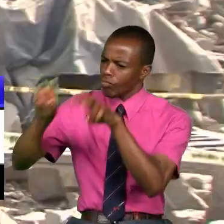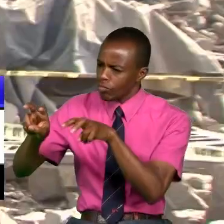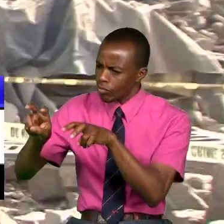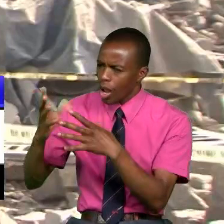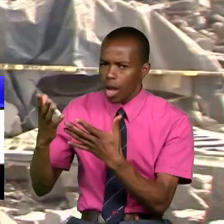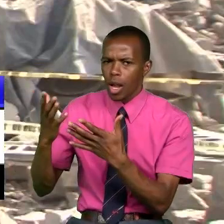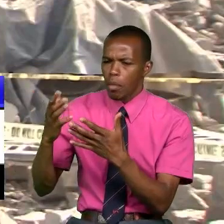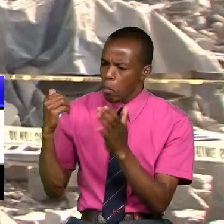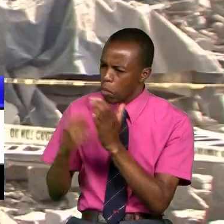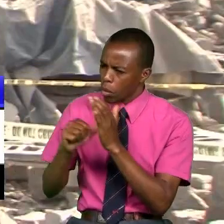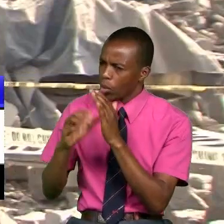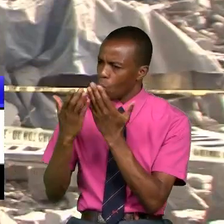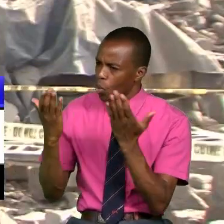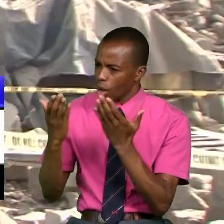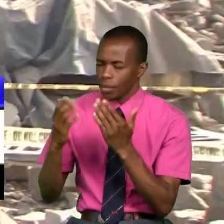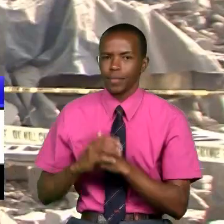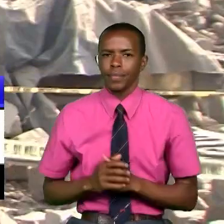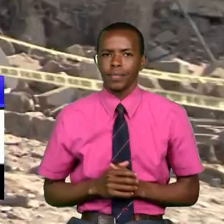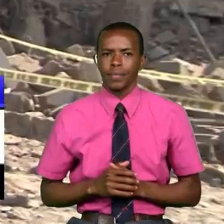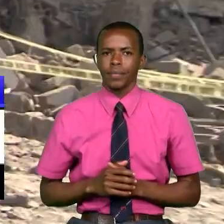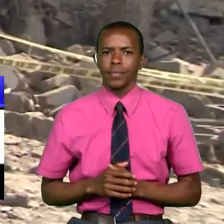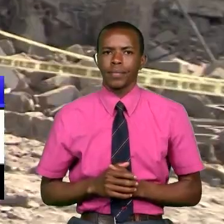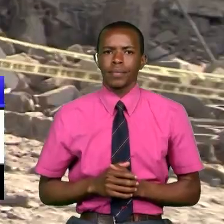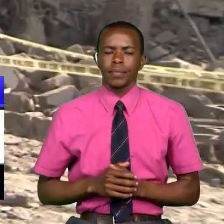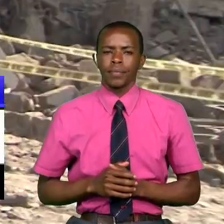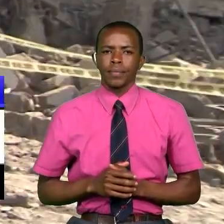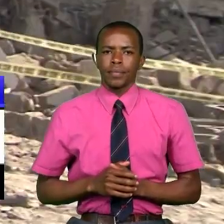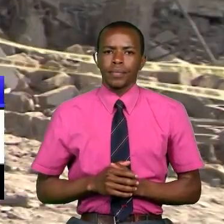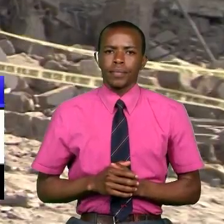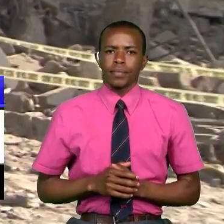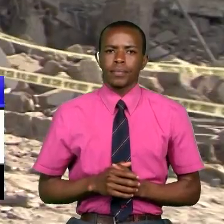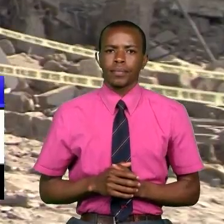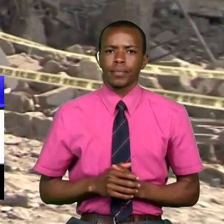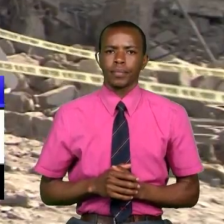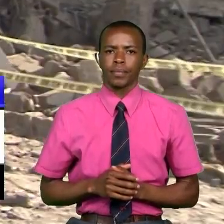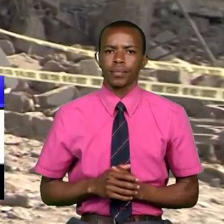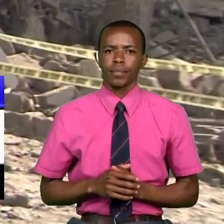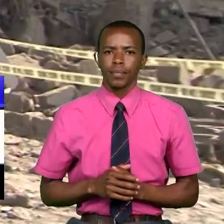what could have caused the collapse of the building. Robert Thomas, Switch TV.